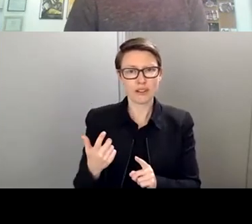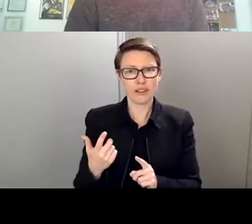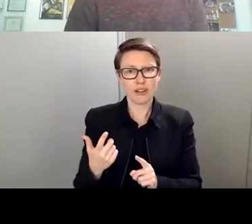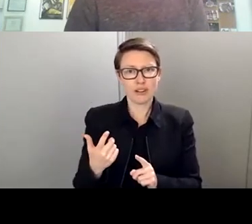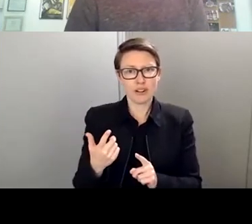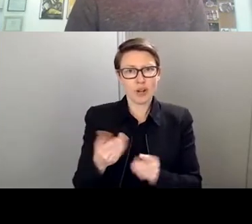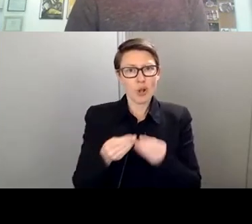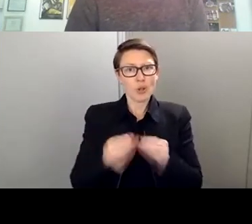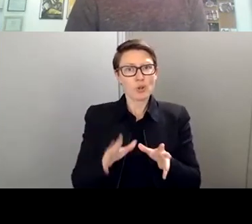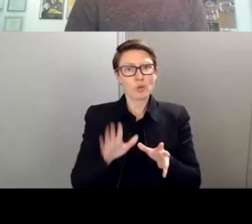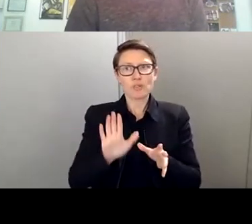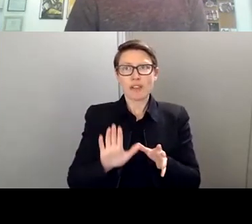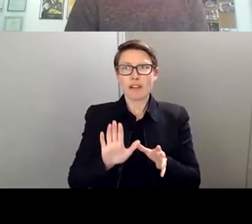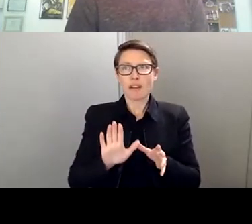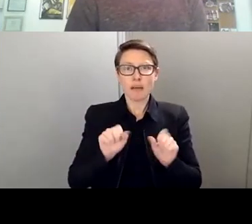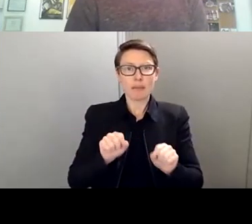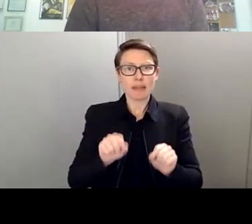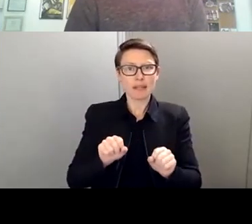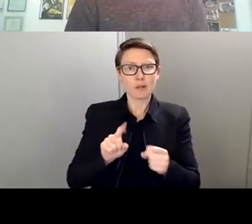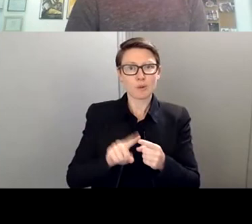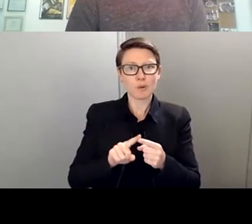that ability to be